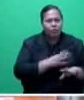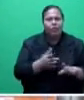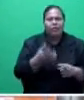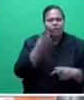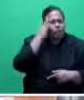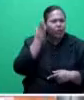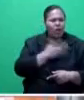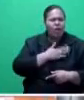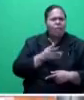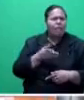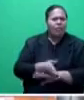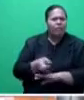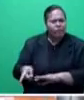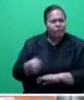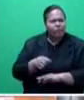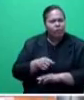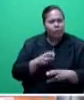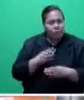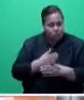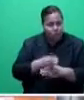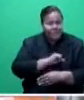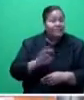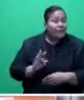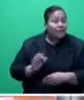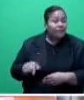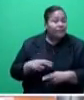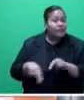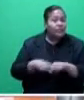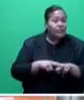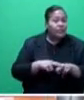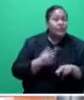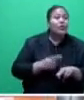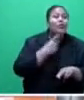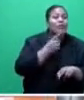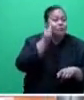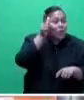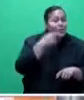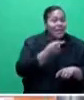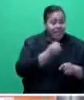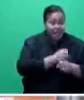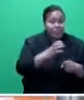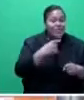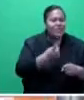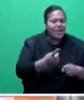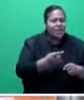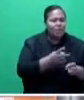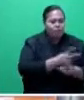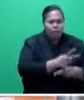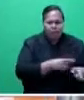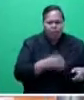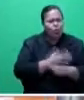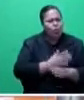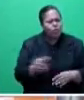employees or workers of Fiji because they said the productivity rates did not increase. Yet we were, by